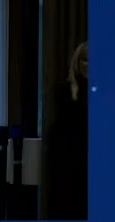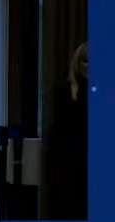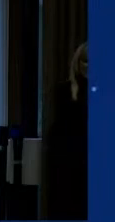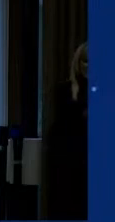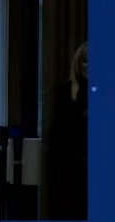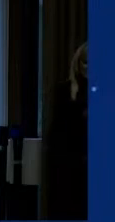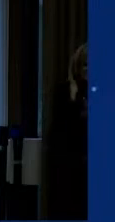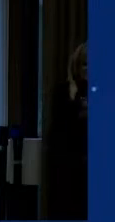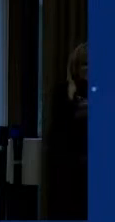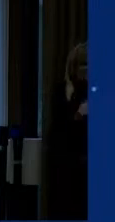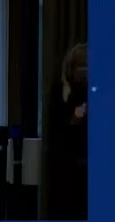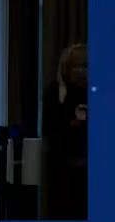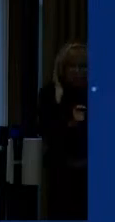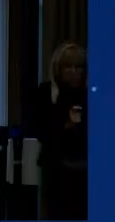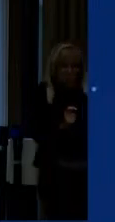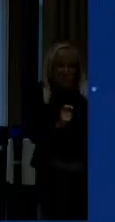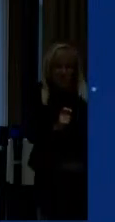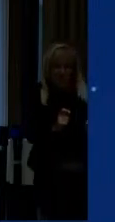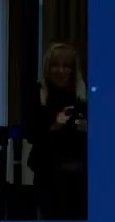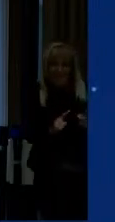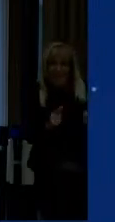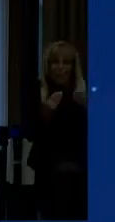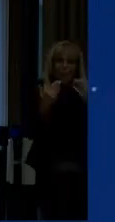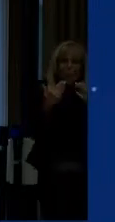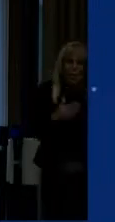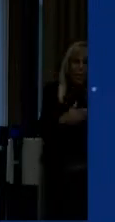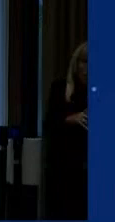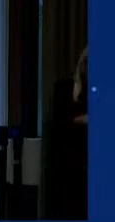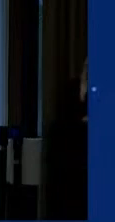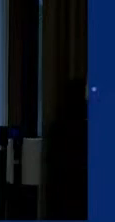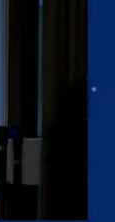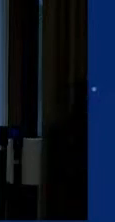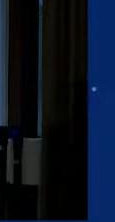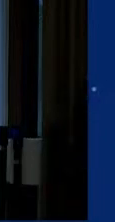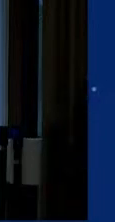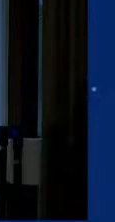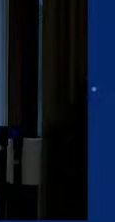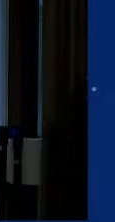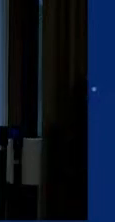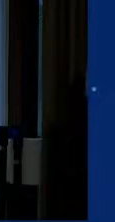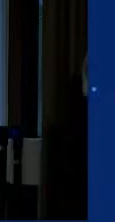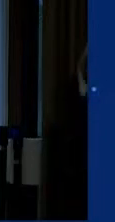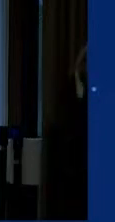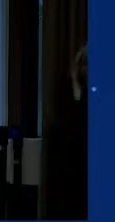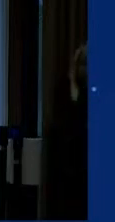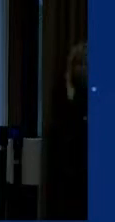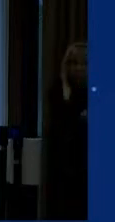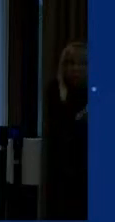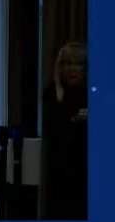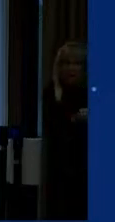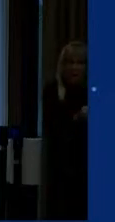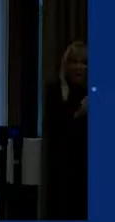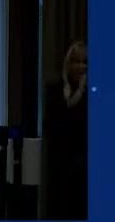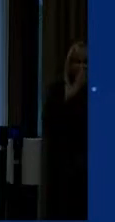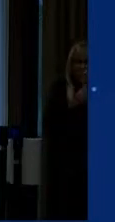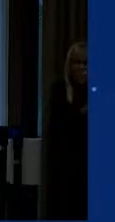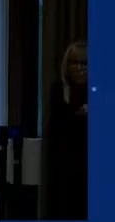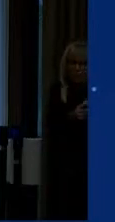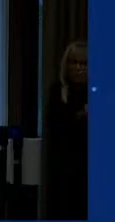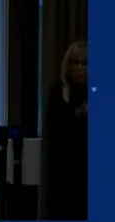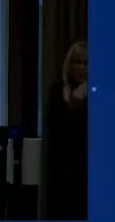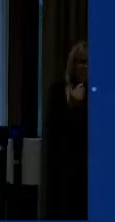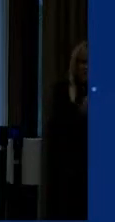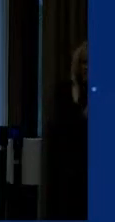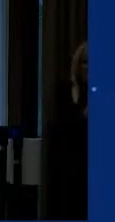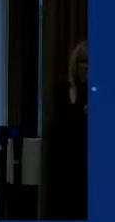these, so we're not quite sure how long they're keeping information and what they plan on doing with it. We also don't know if they're going